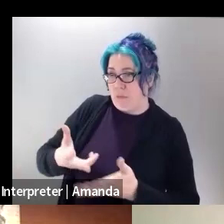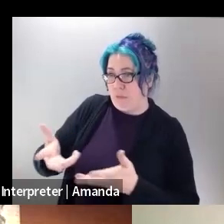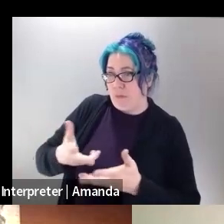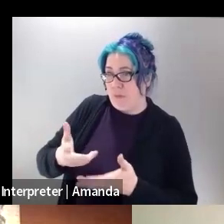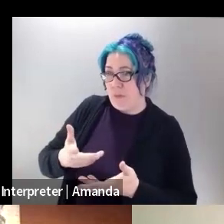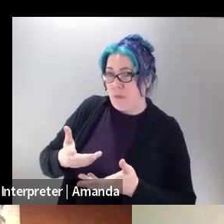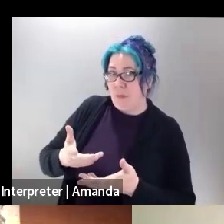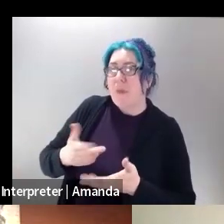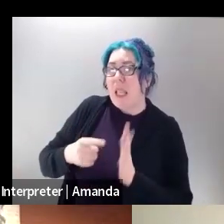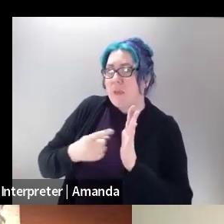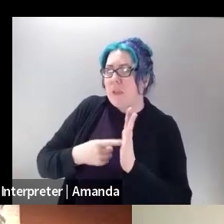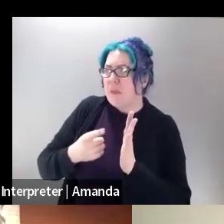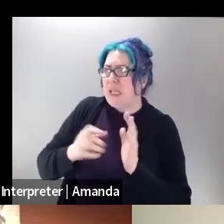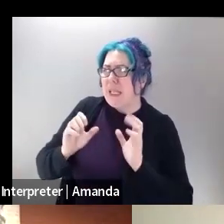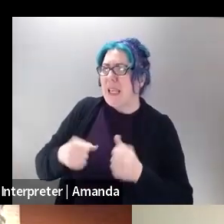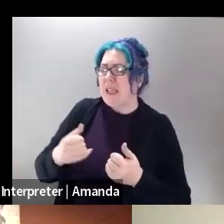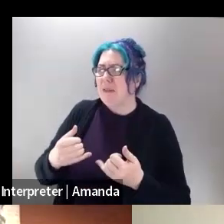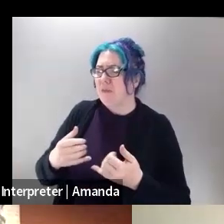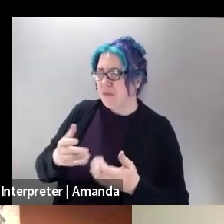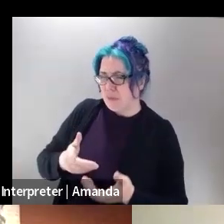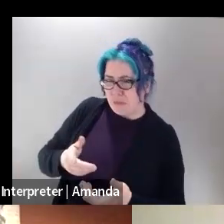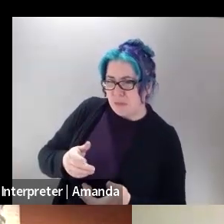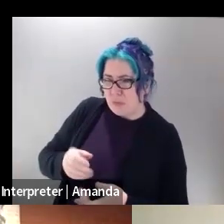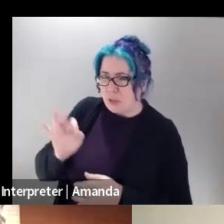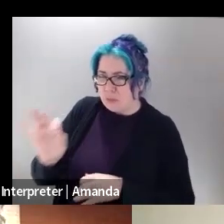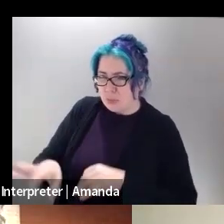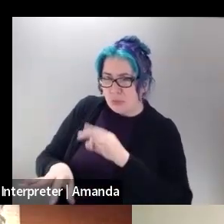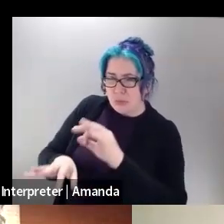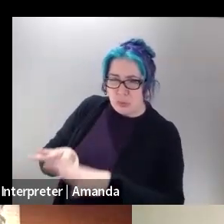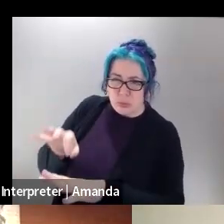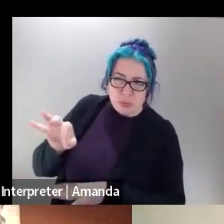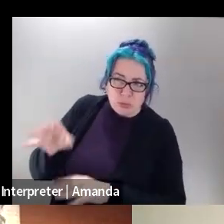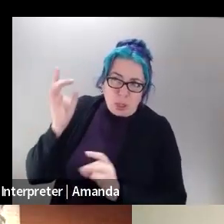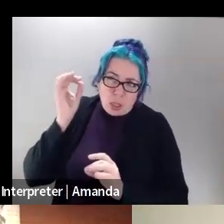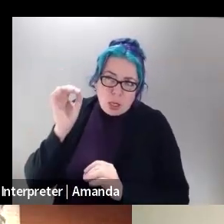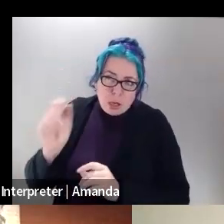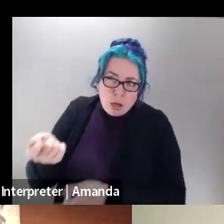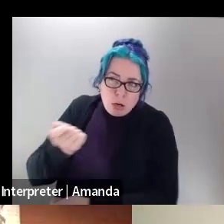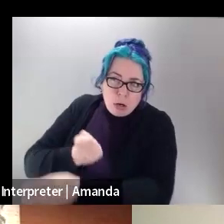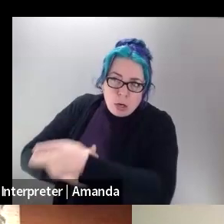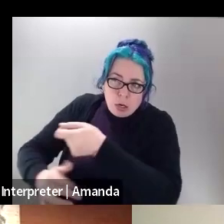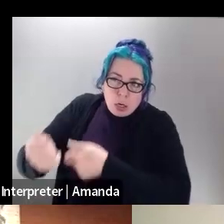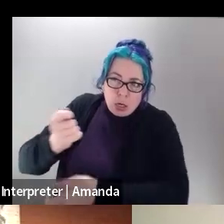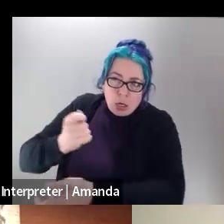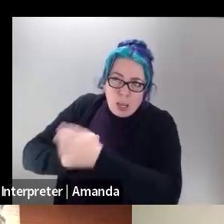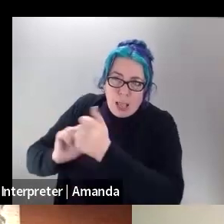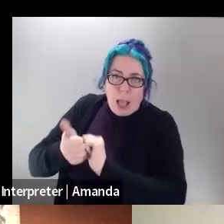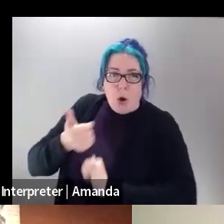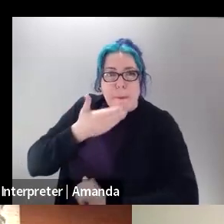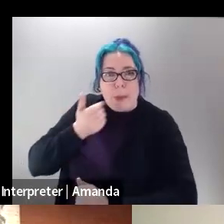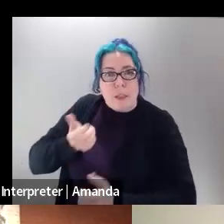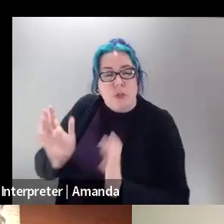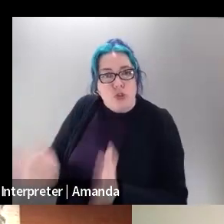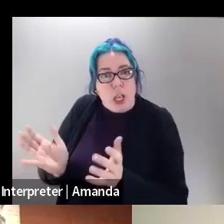push to bring out the best in you, and to know how do I talk to you. So when I give